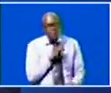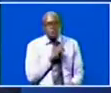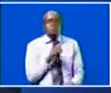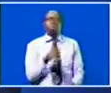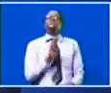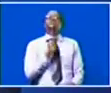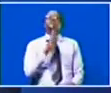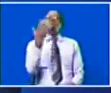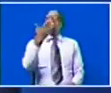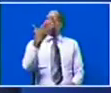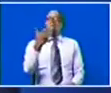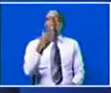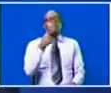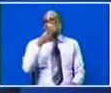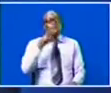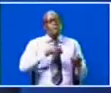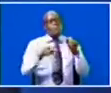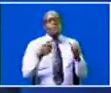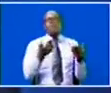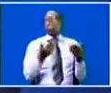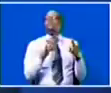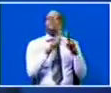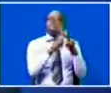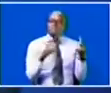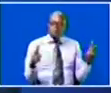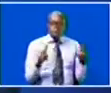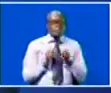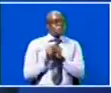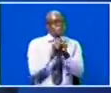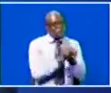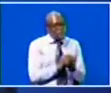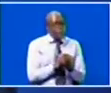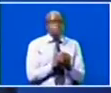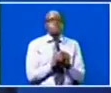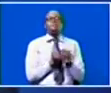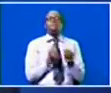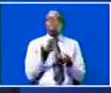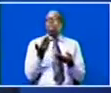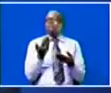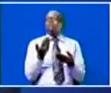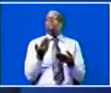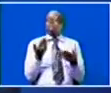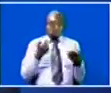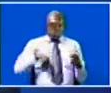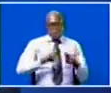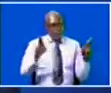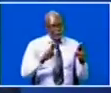speech, he mentioned about the handshake, spirit of reconciliation right. and togetherness. Right. So because of that, the juice was worth the